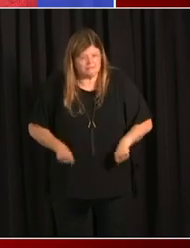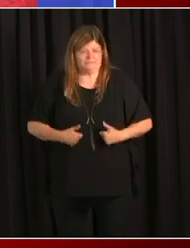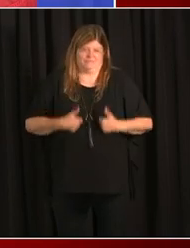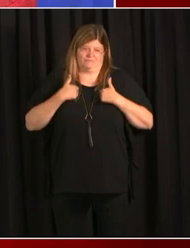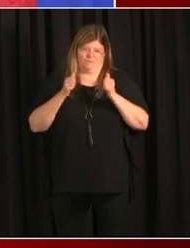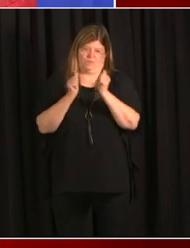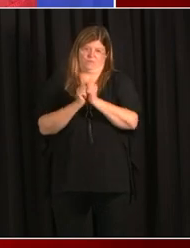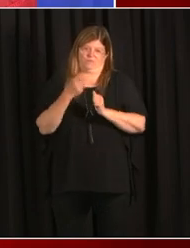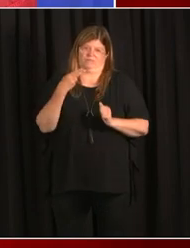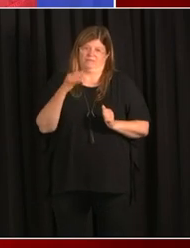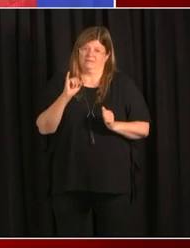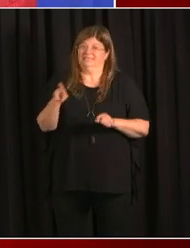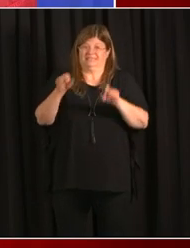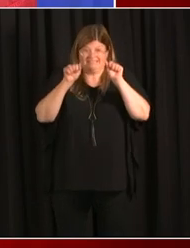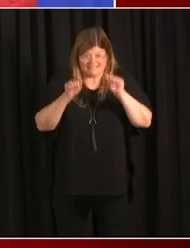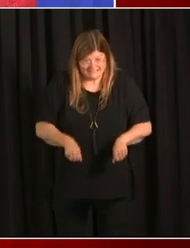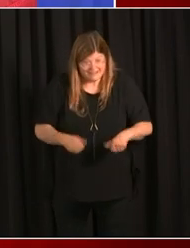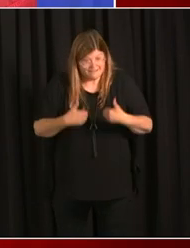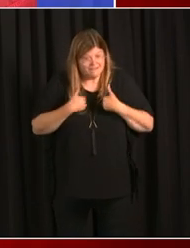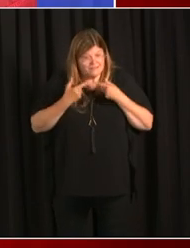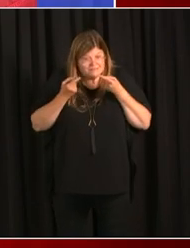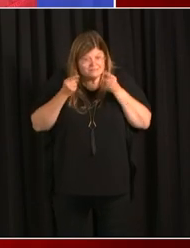HIV, you can suppress